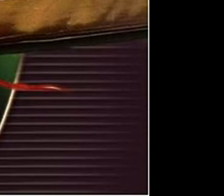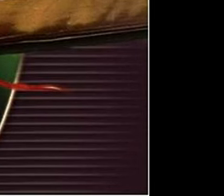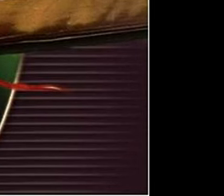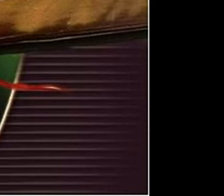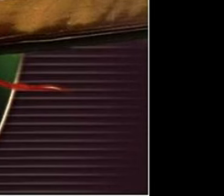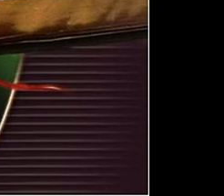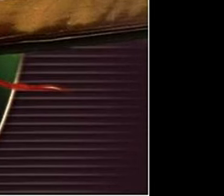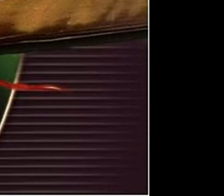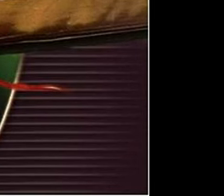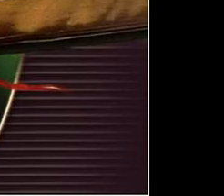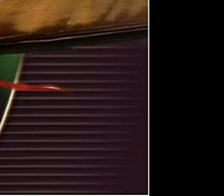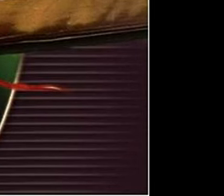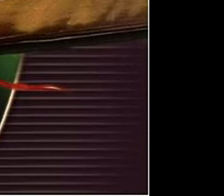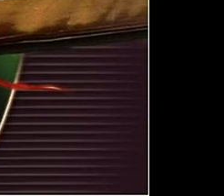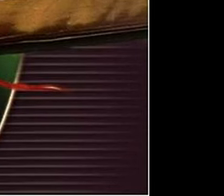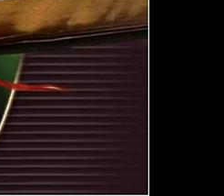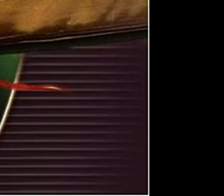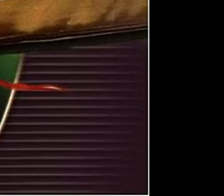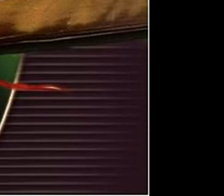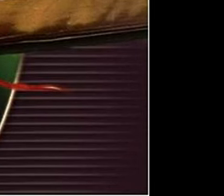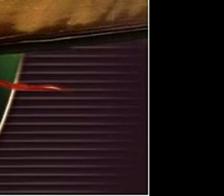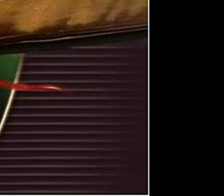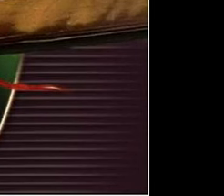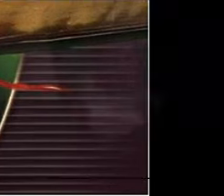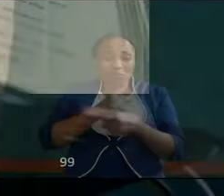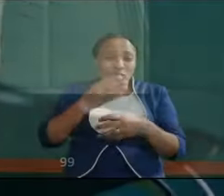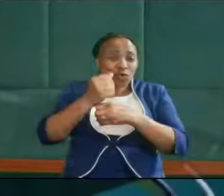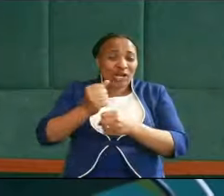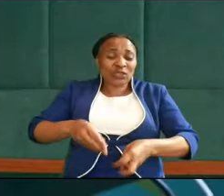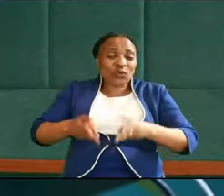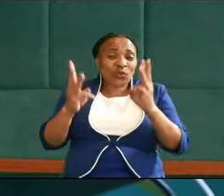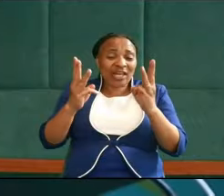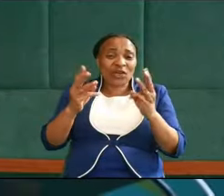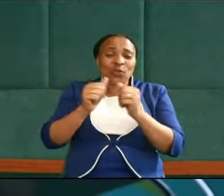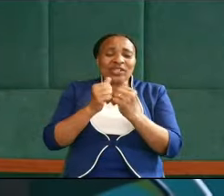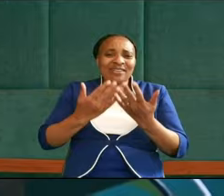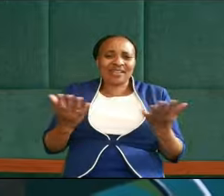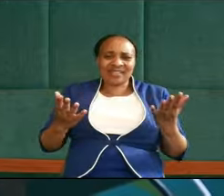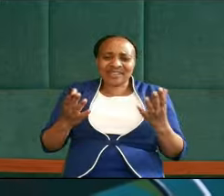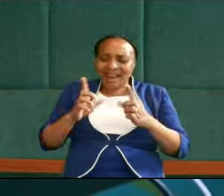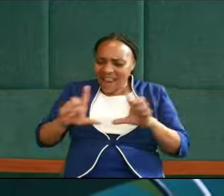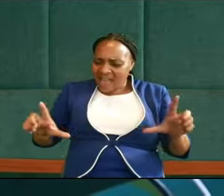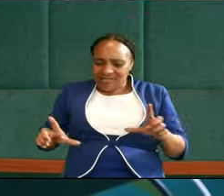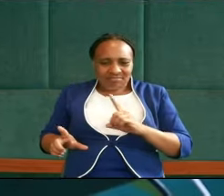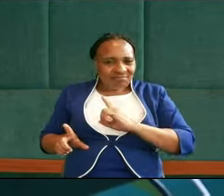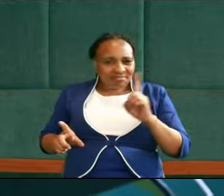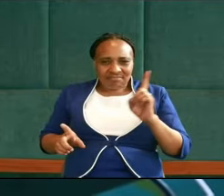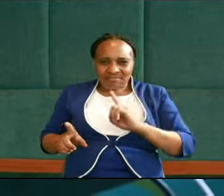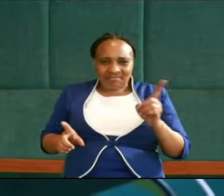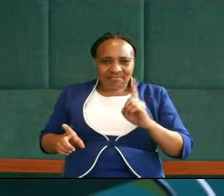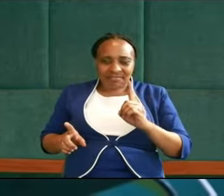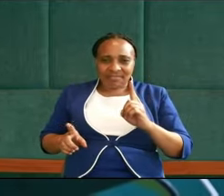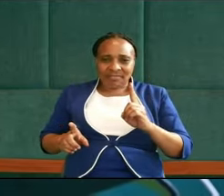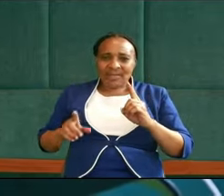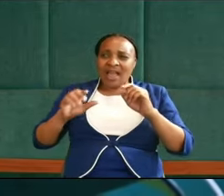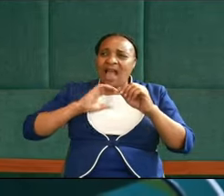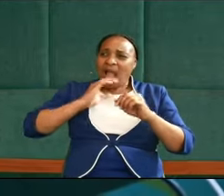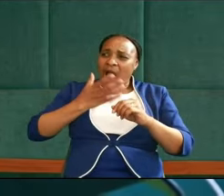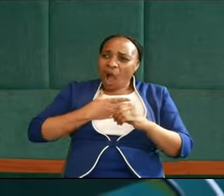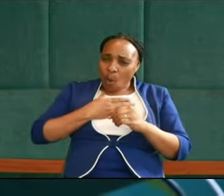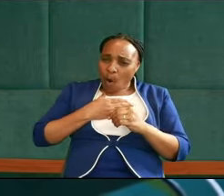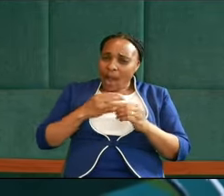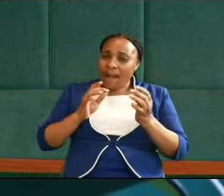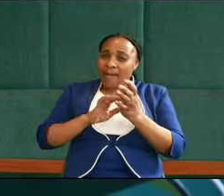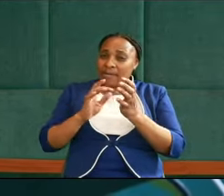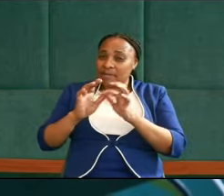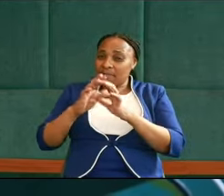says, you don't just part away with properties. You don't just part away with land. If I were to have time, I would have looked at the